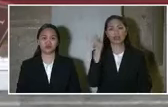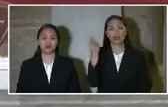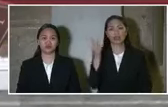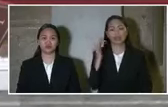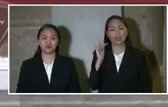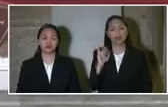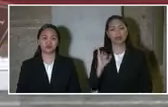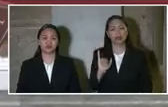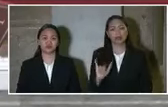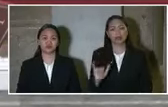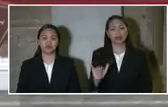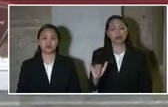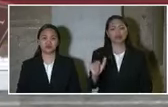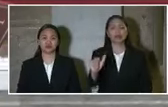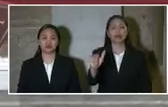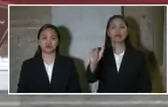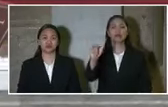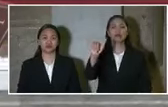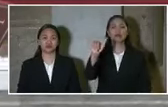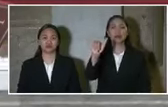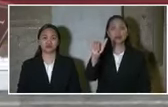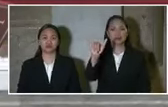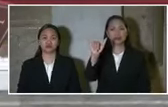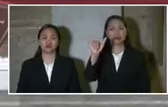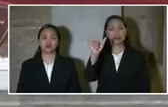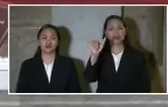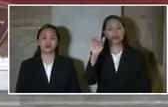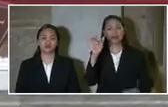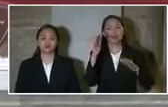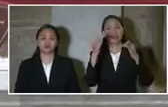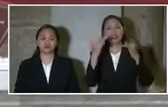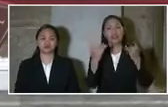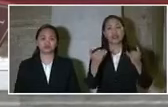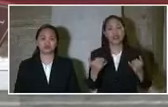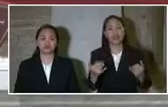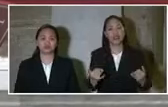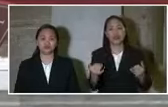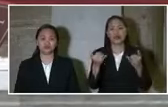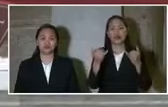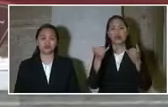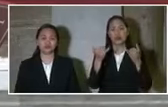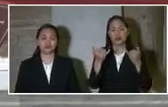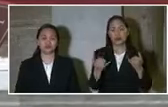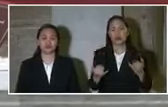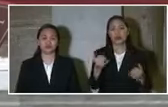Bye.